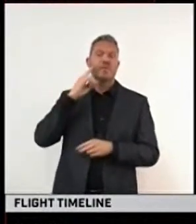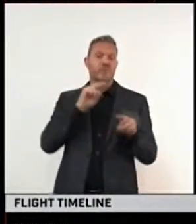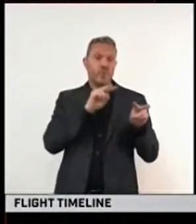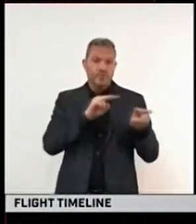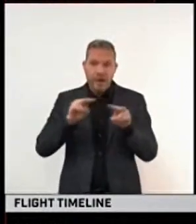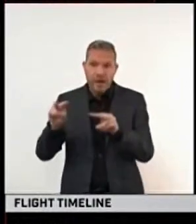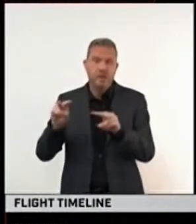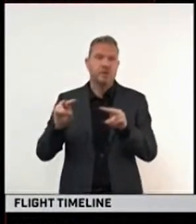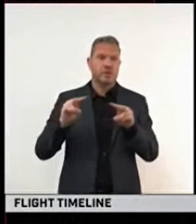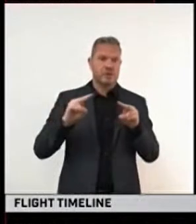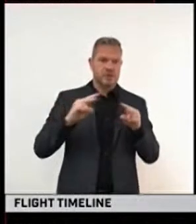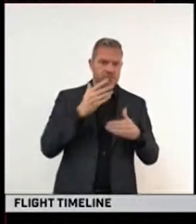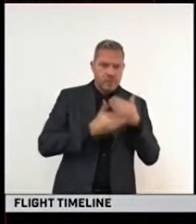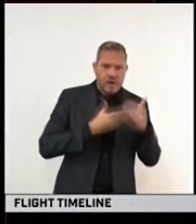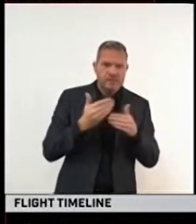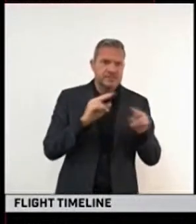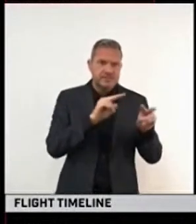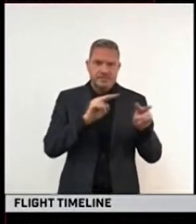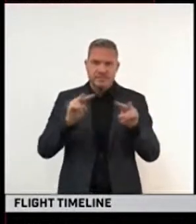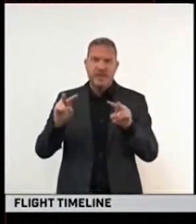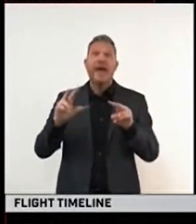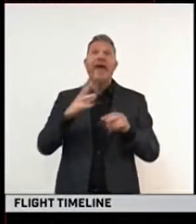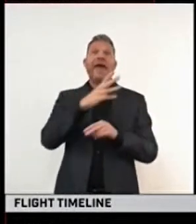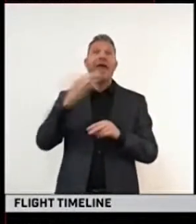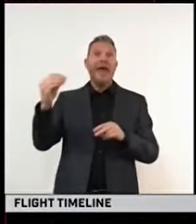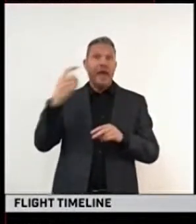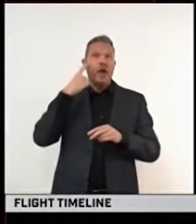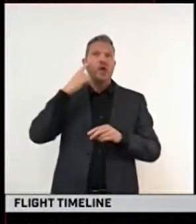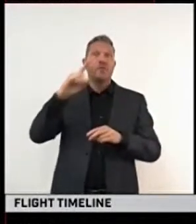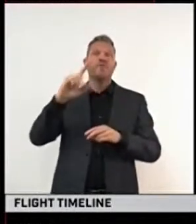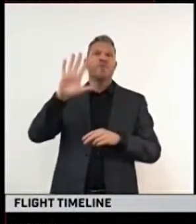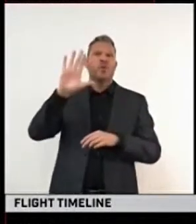rocket status GUI that Spencer has been showing us here on this live stream.